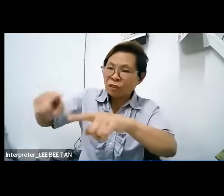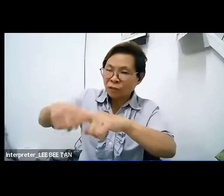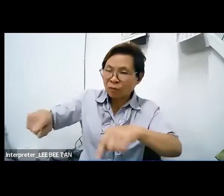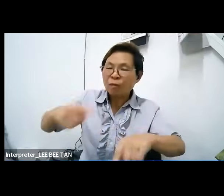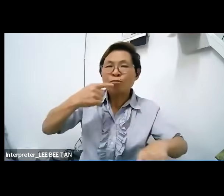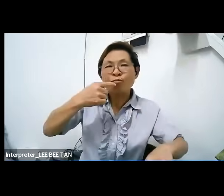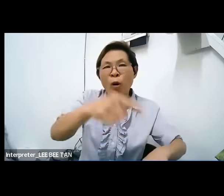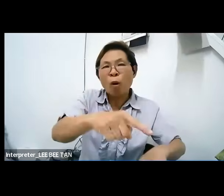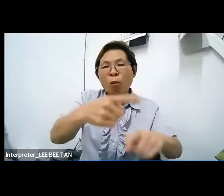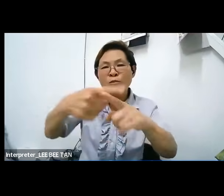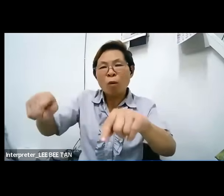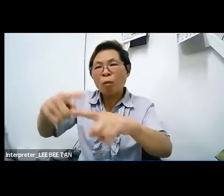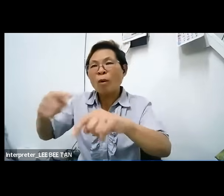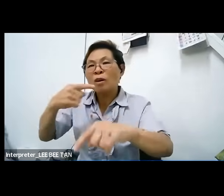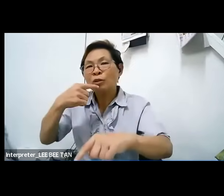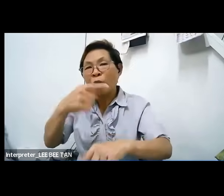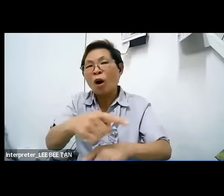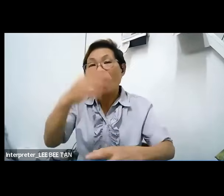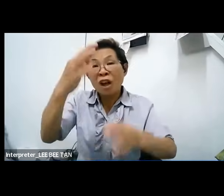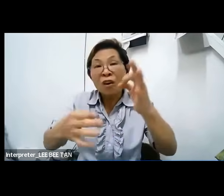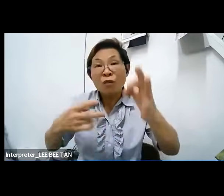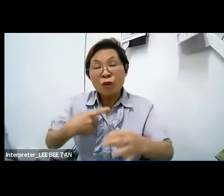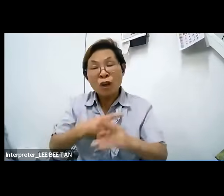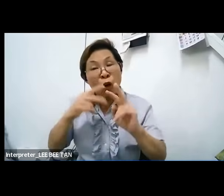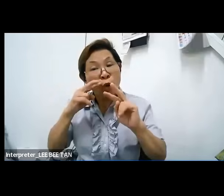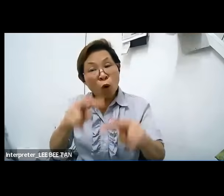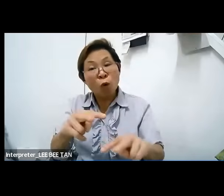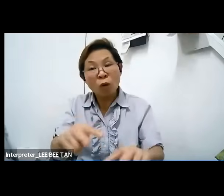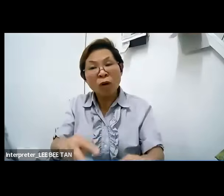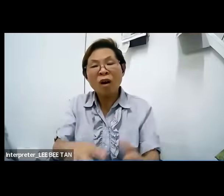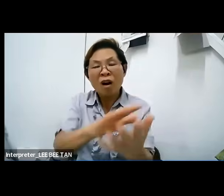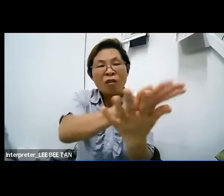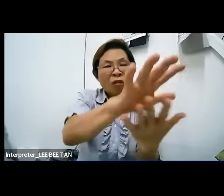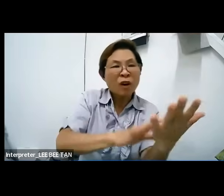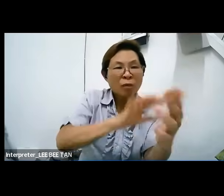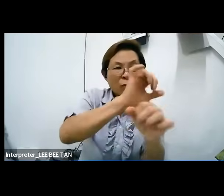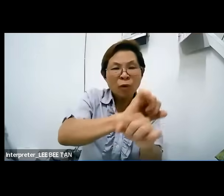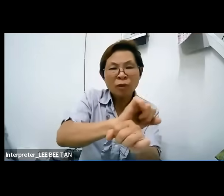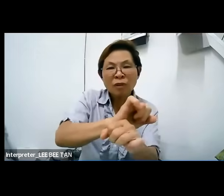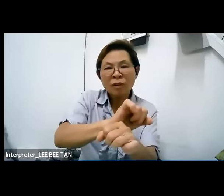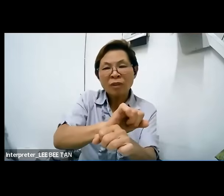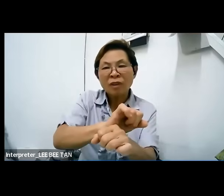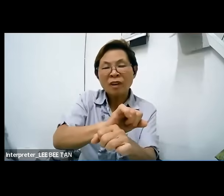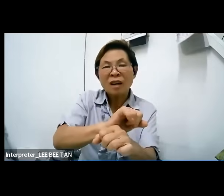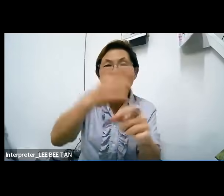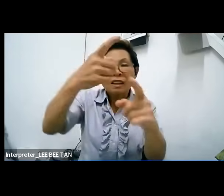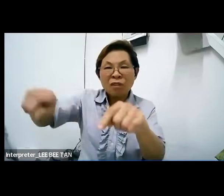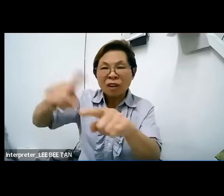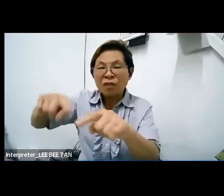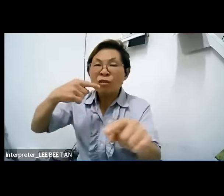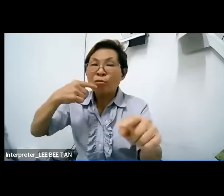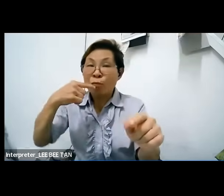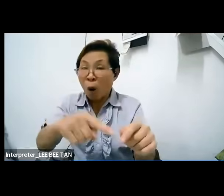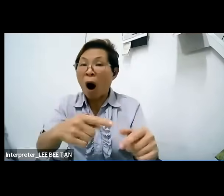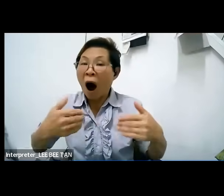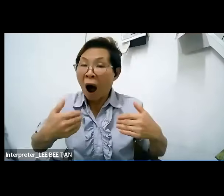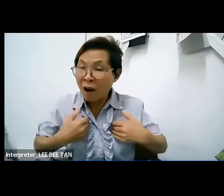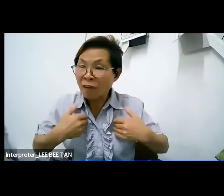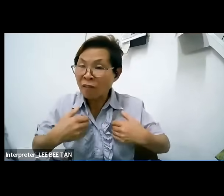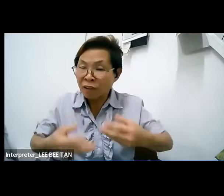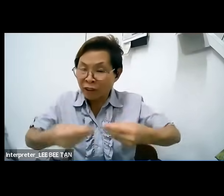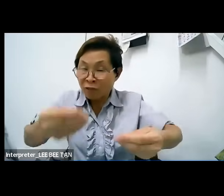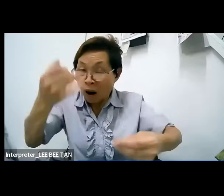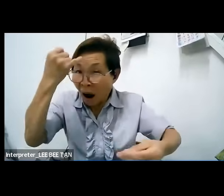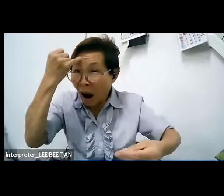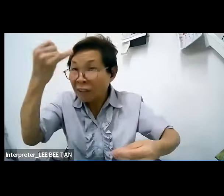instruction. So if we look at the framework of differentiated instruction, then it provides some ideas